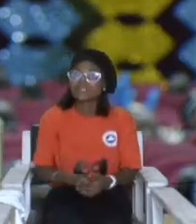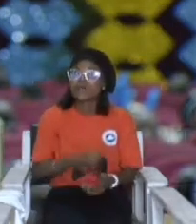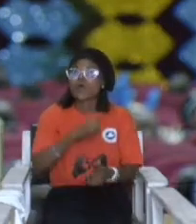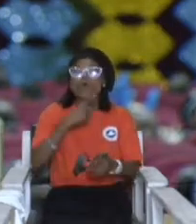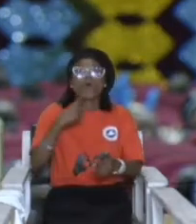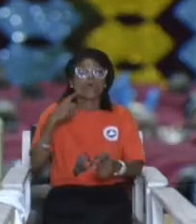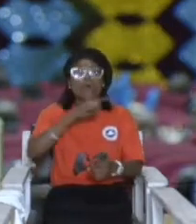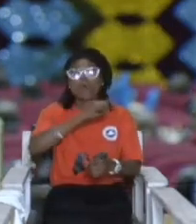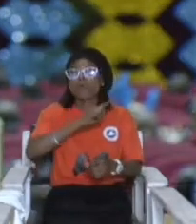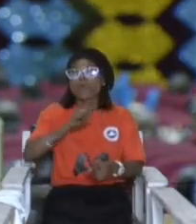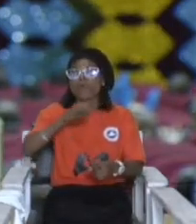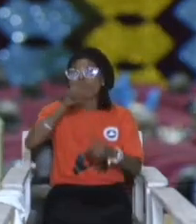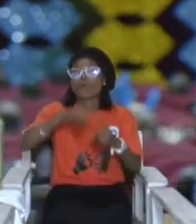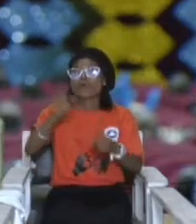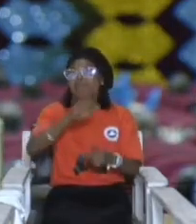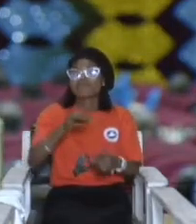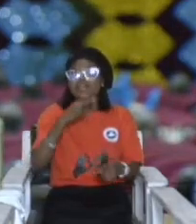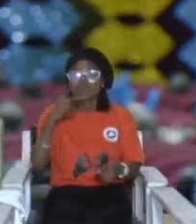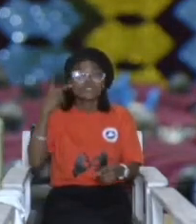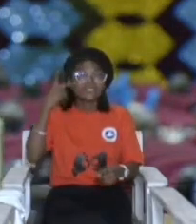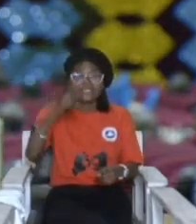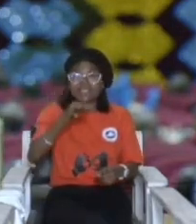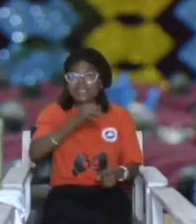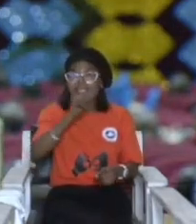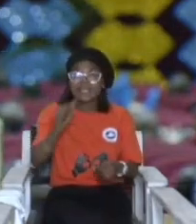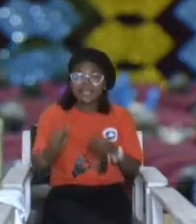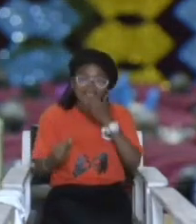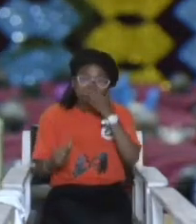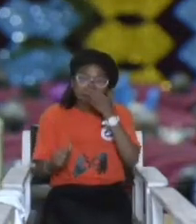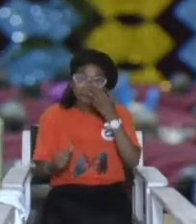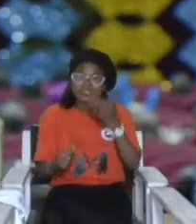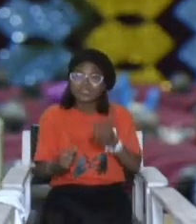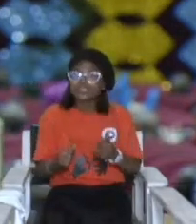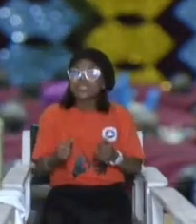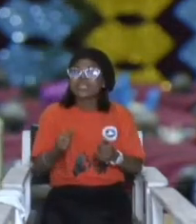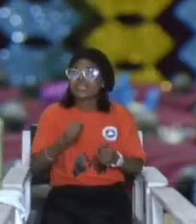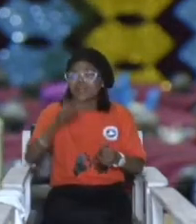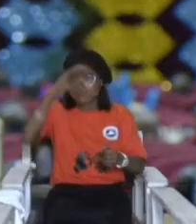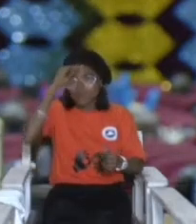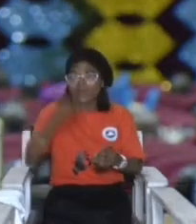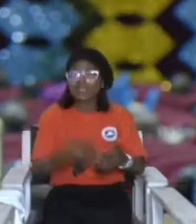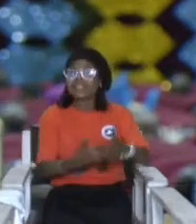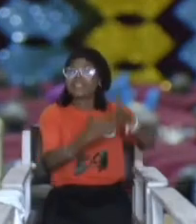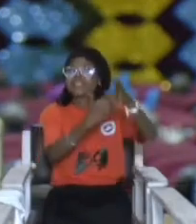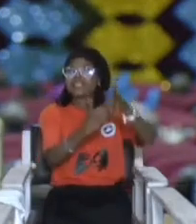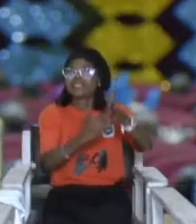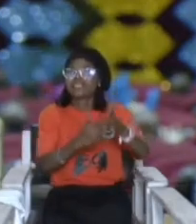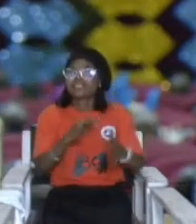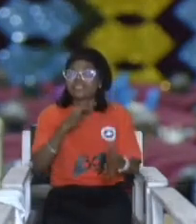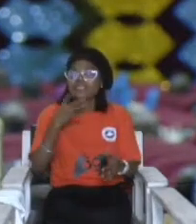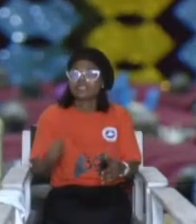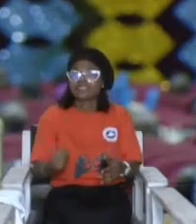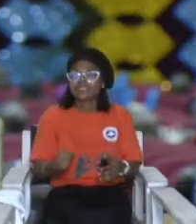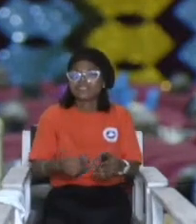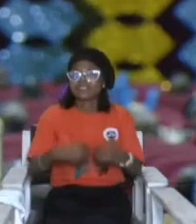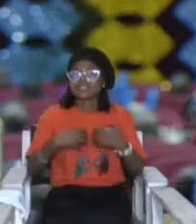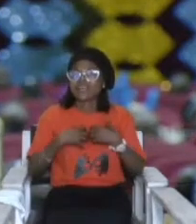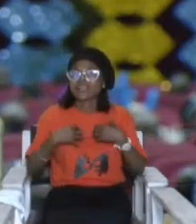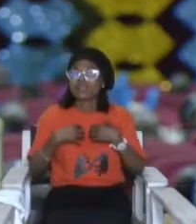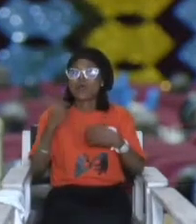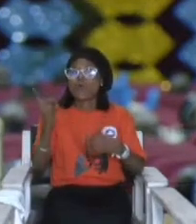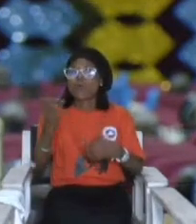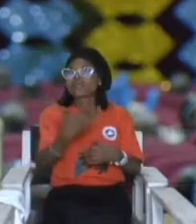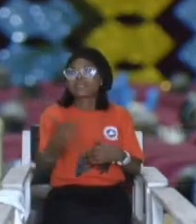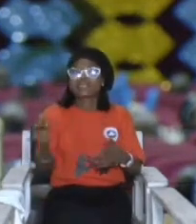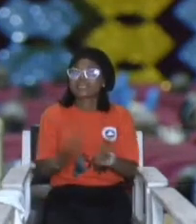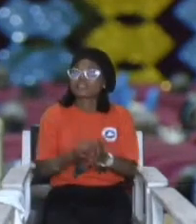Whenever you see a shepherd boy leading his flock, one thing that you normally will find in their hands